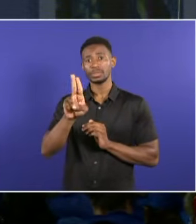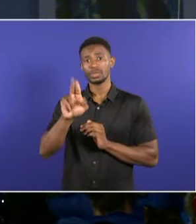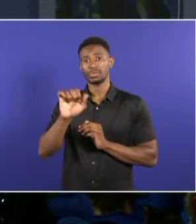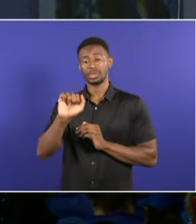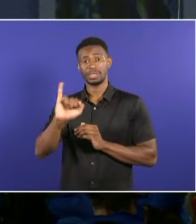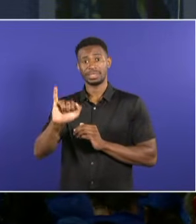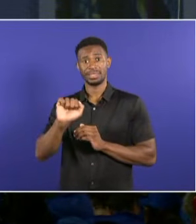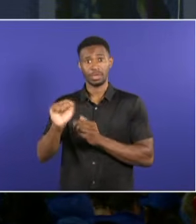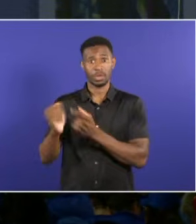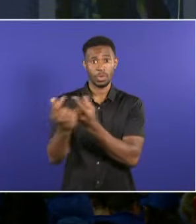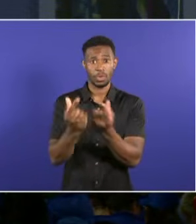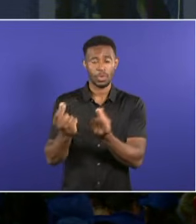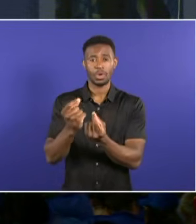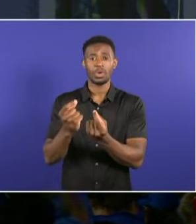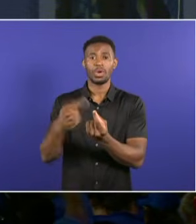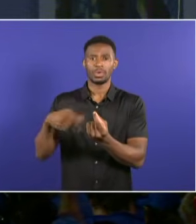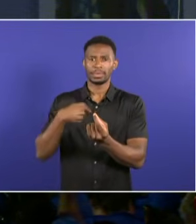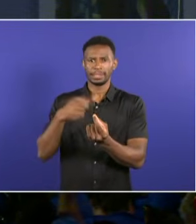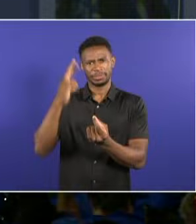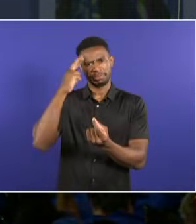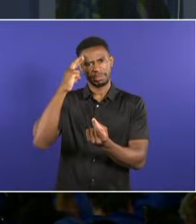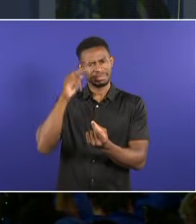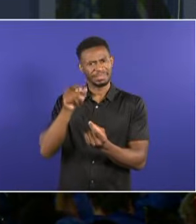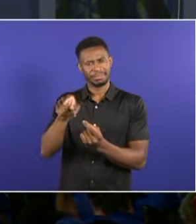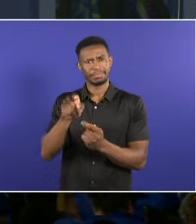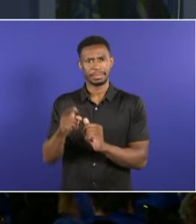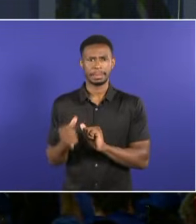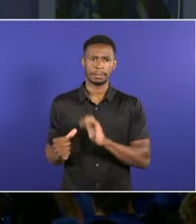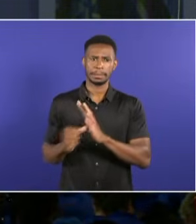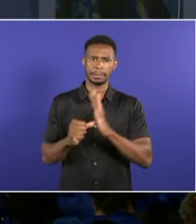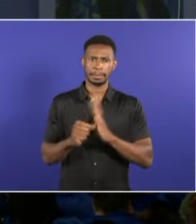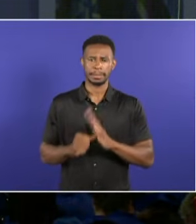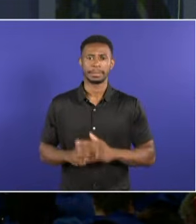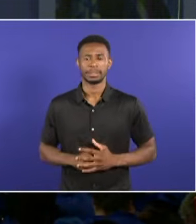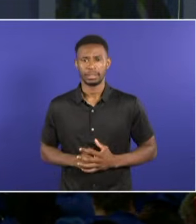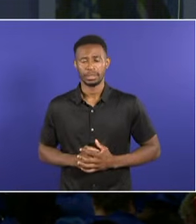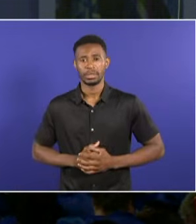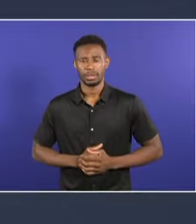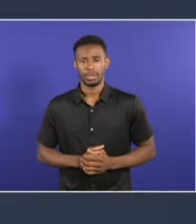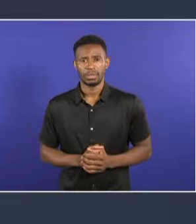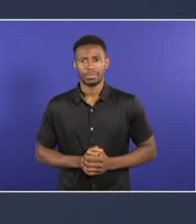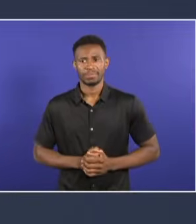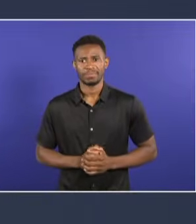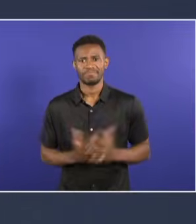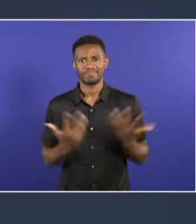an important part of our journey.